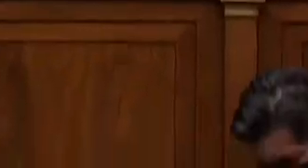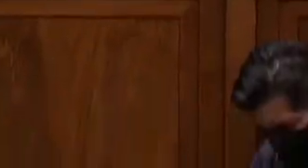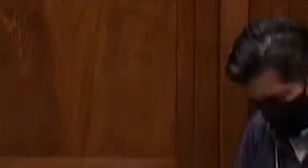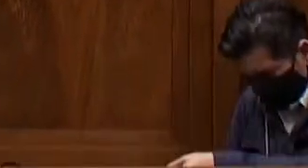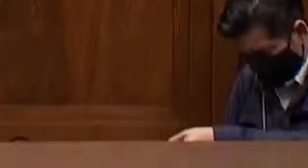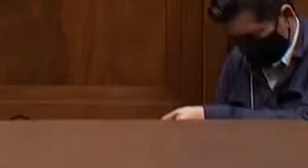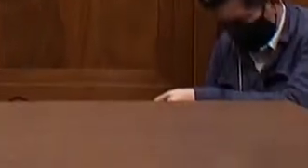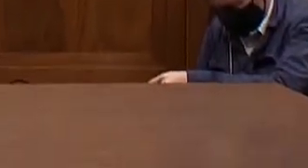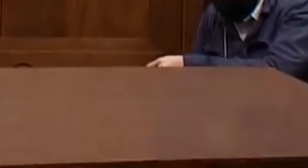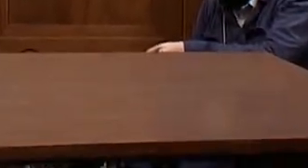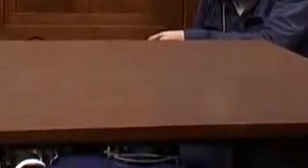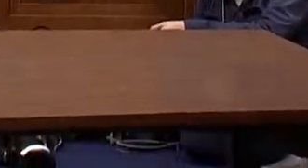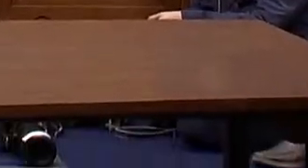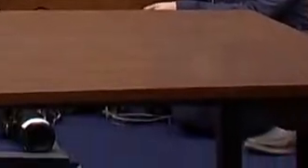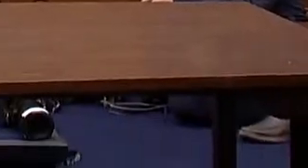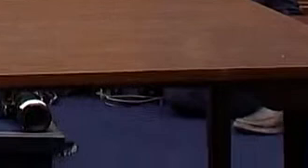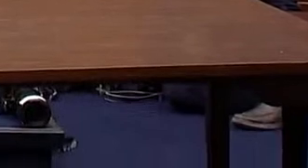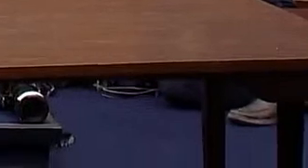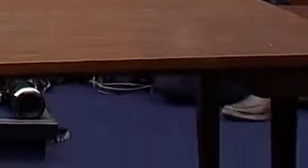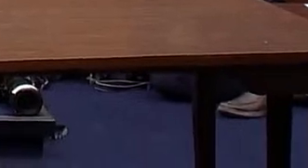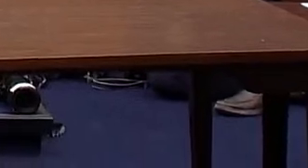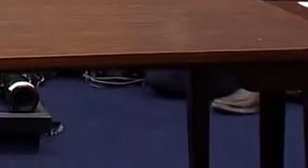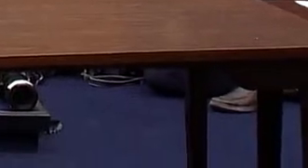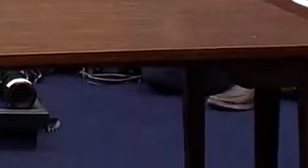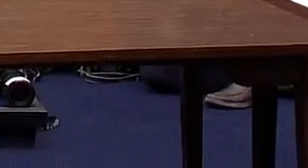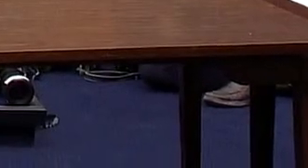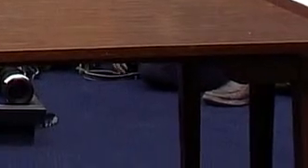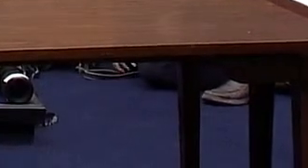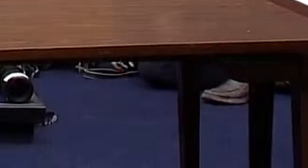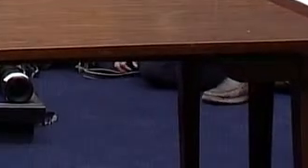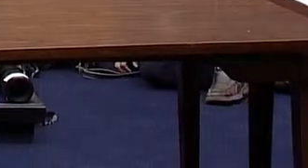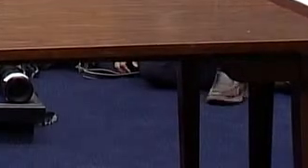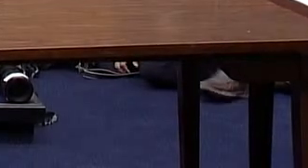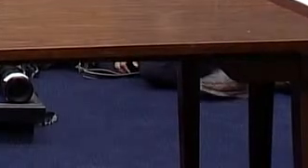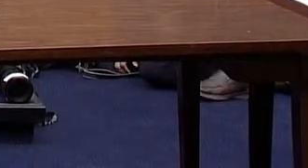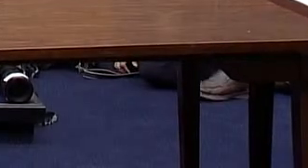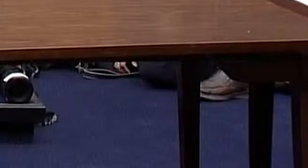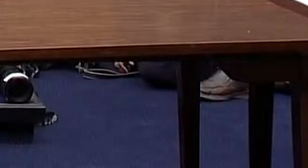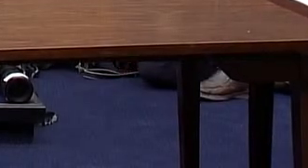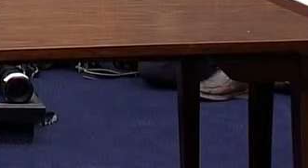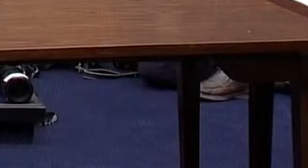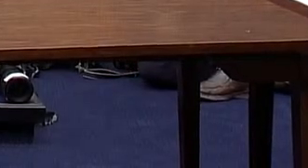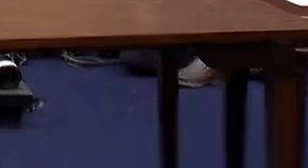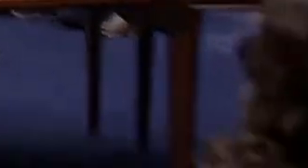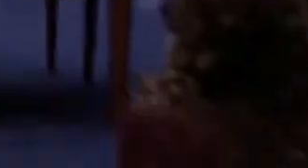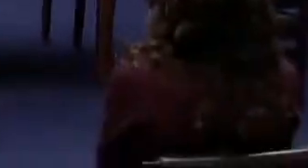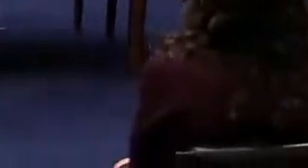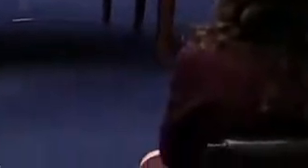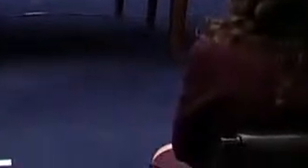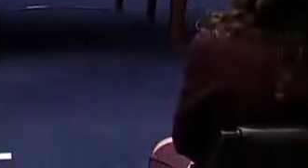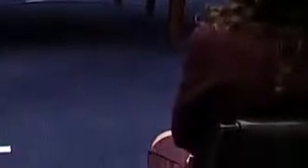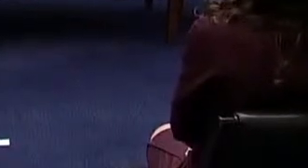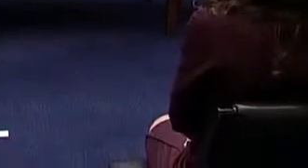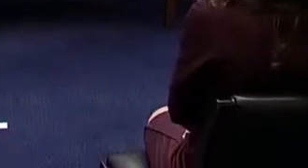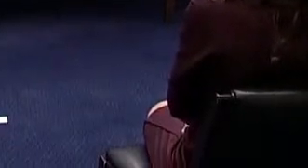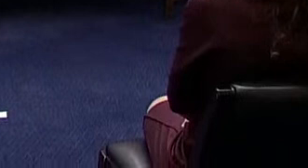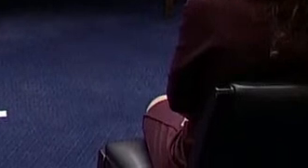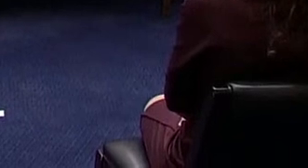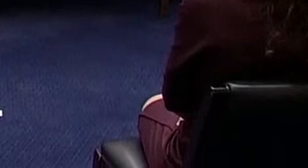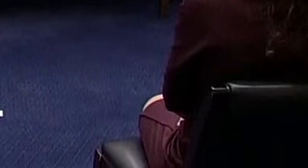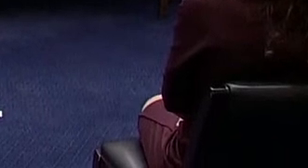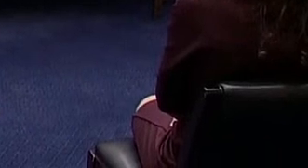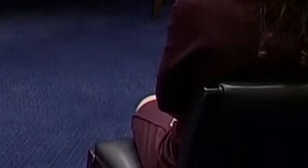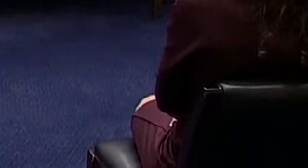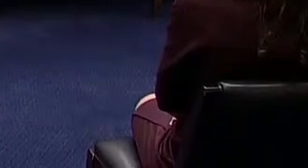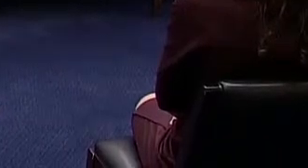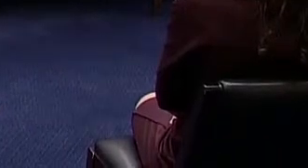Surely, in 2020, this body cannot associate themselves with that view. Next